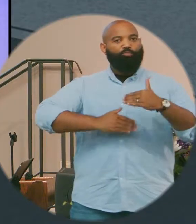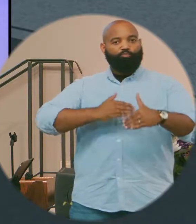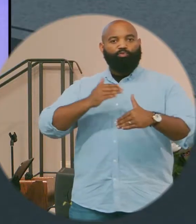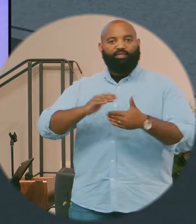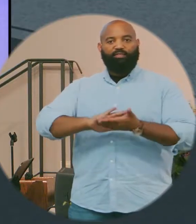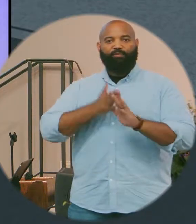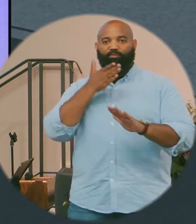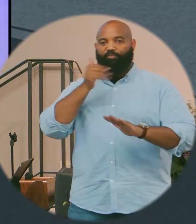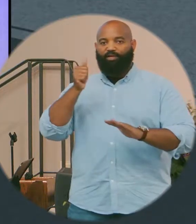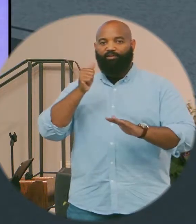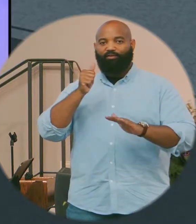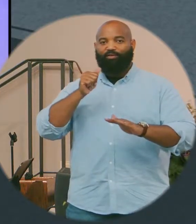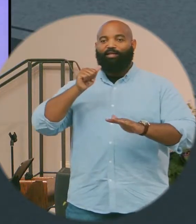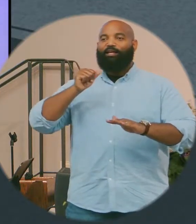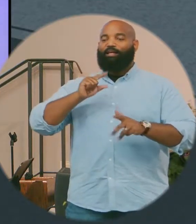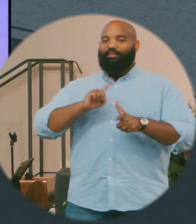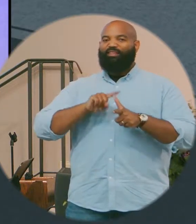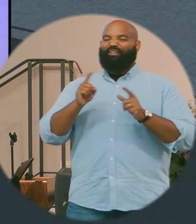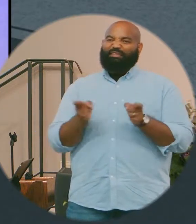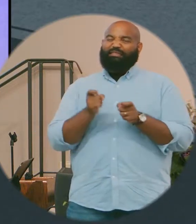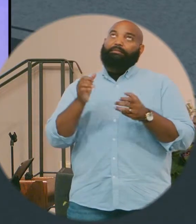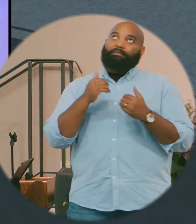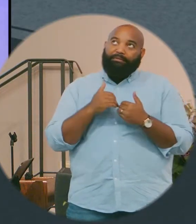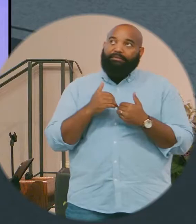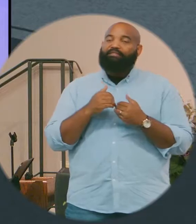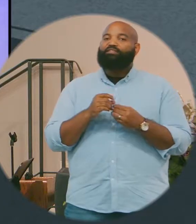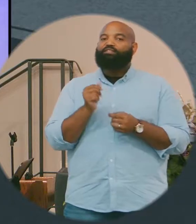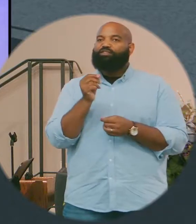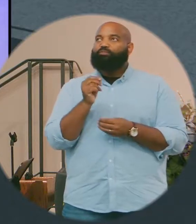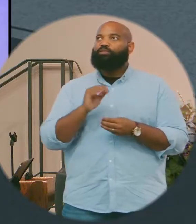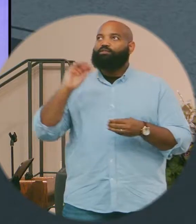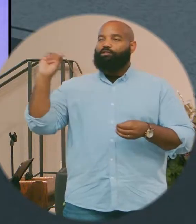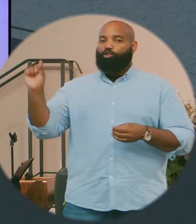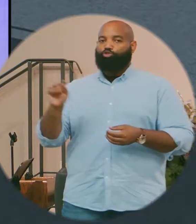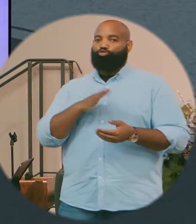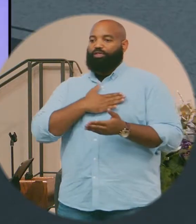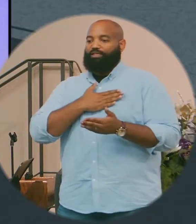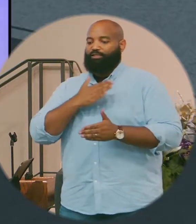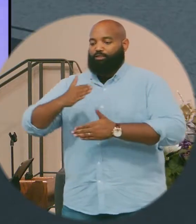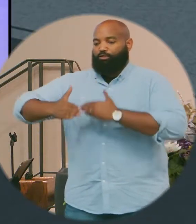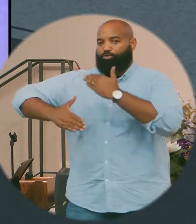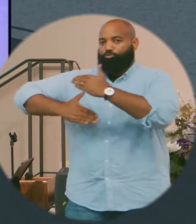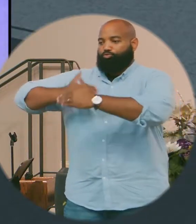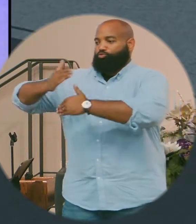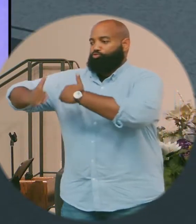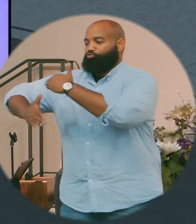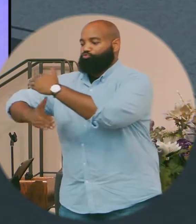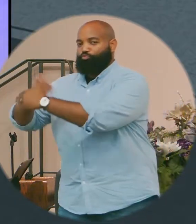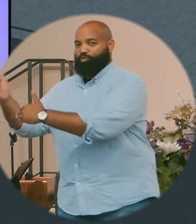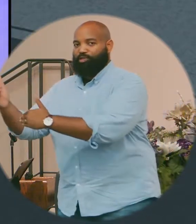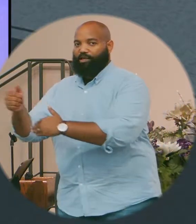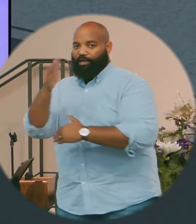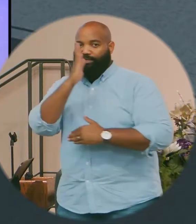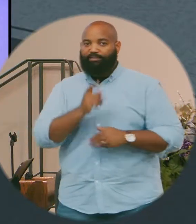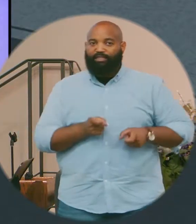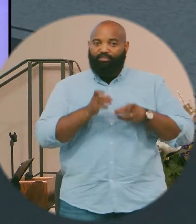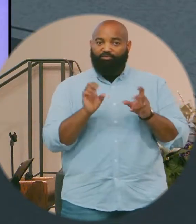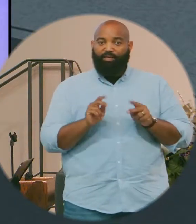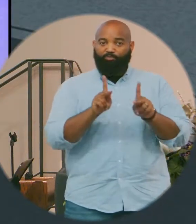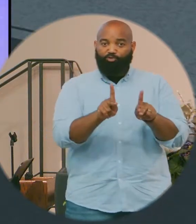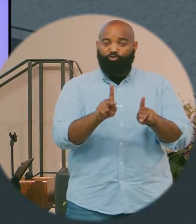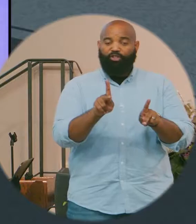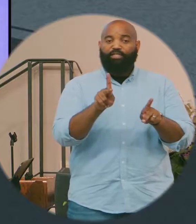grace? If you still talking about people, what's the point of grace? Grace is for us to grow towards